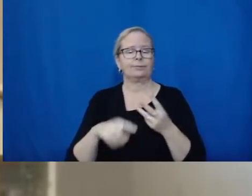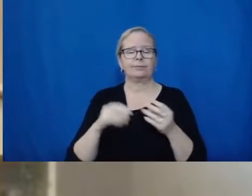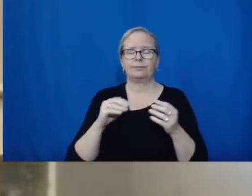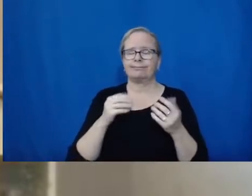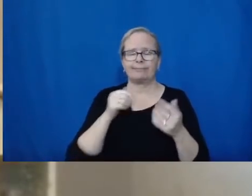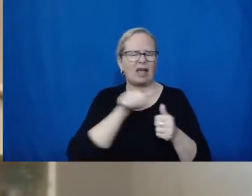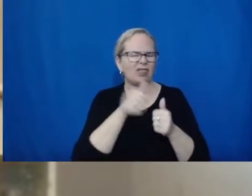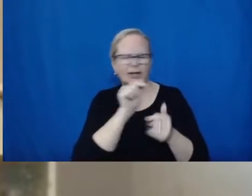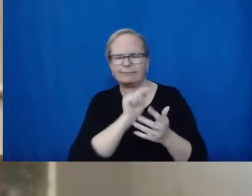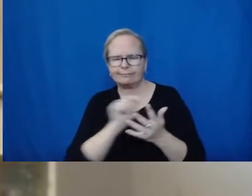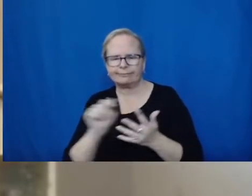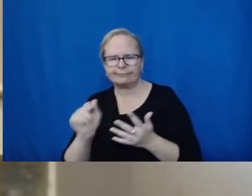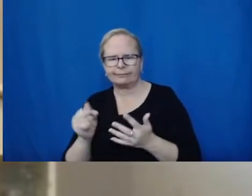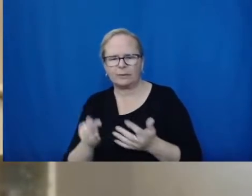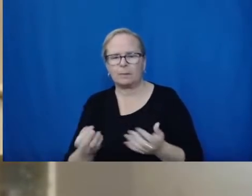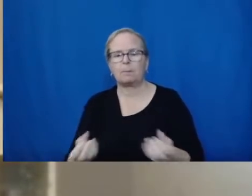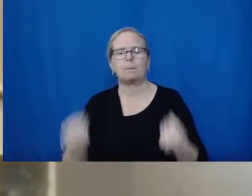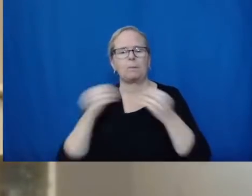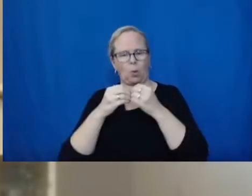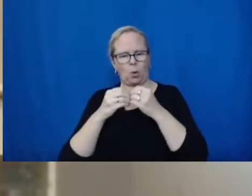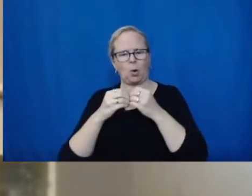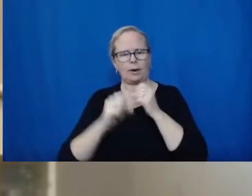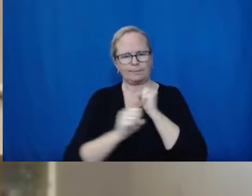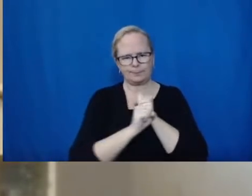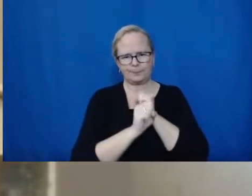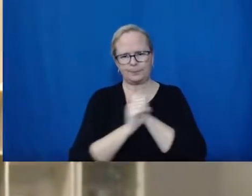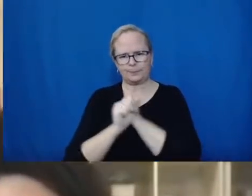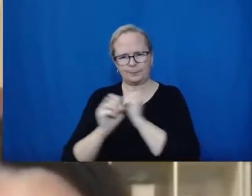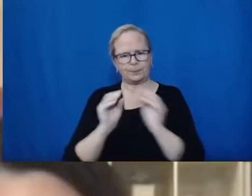more proactive instead of reactive measures.